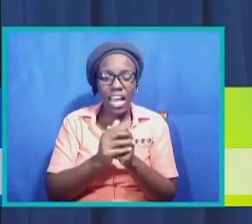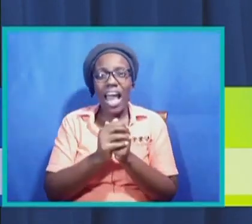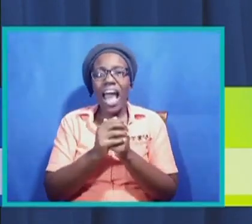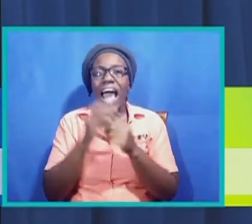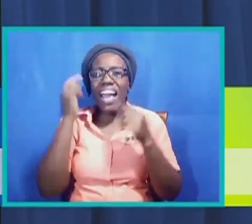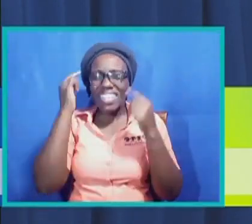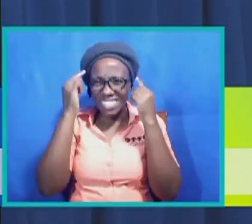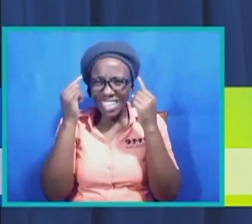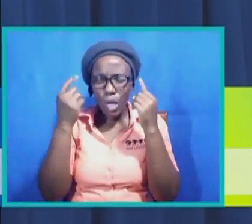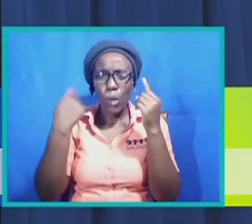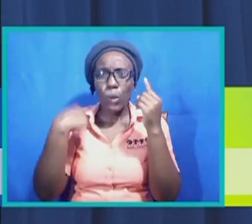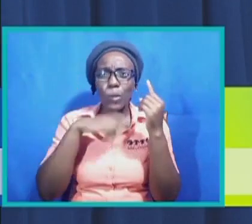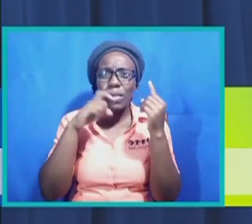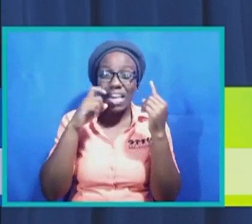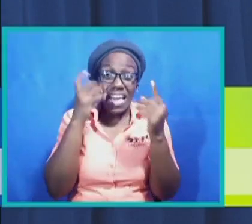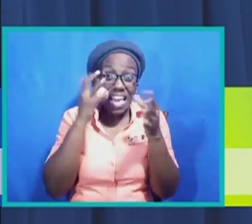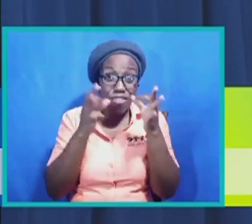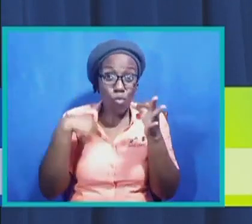that.